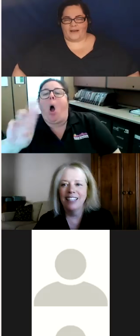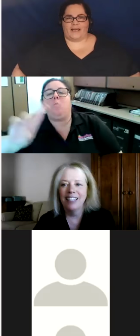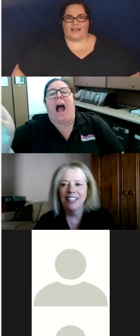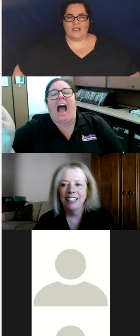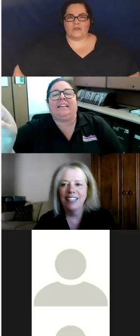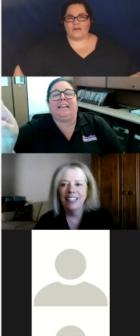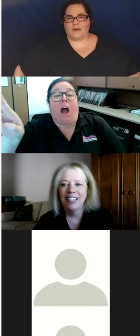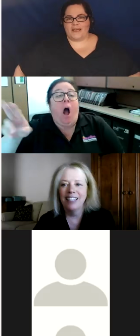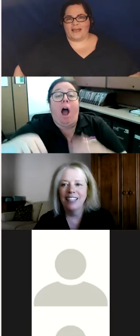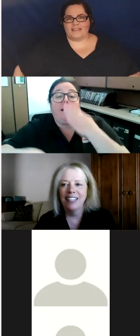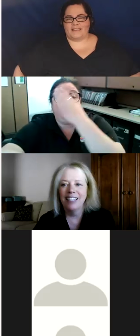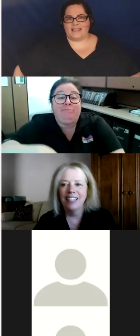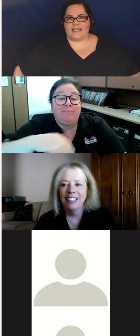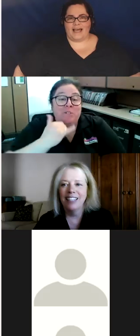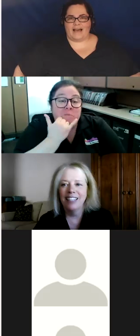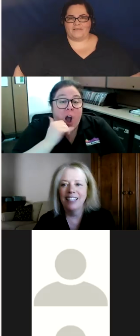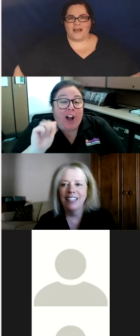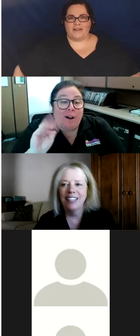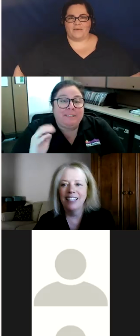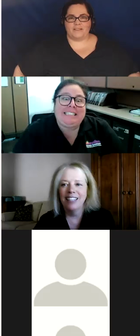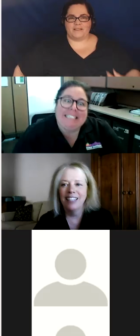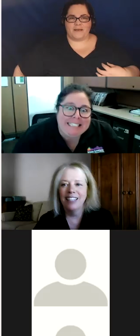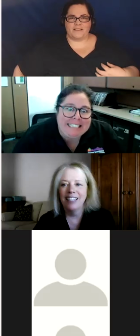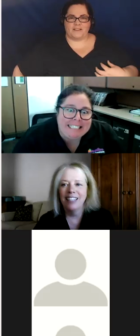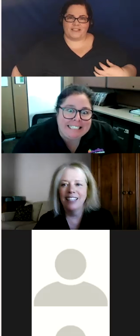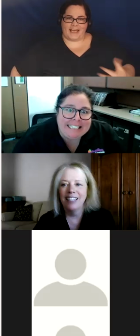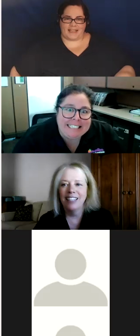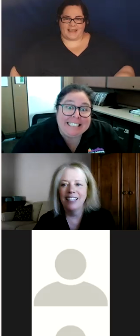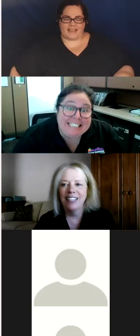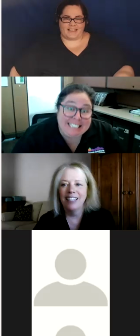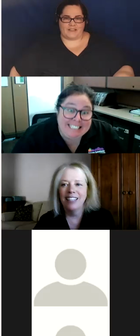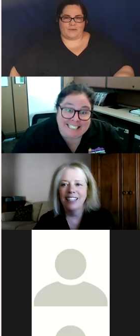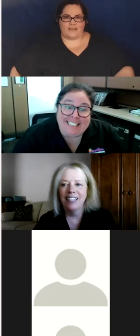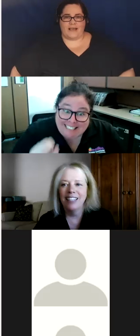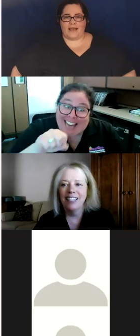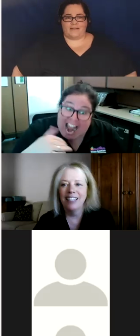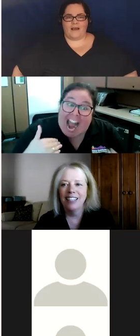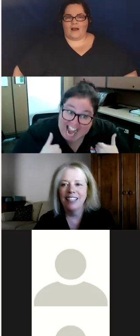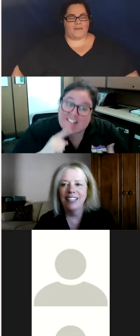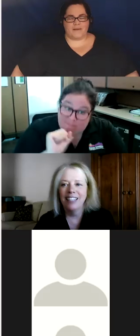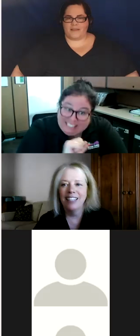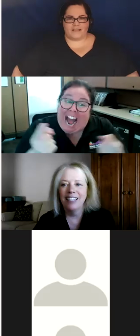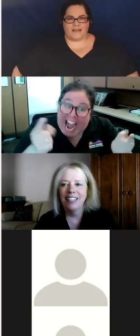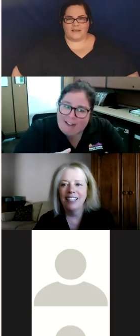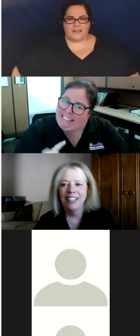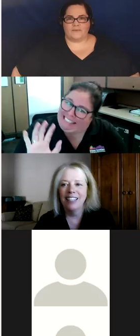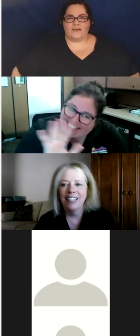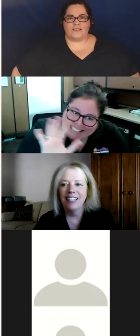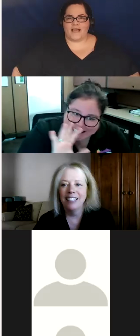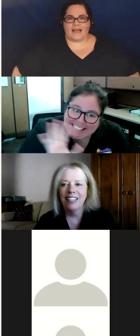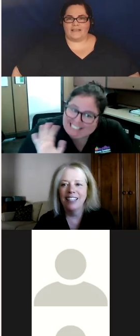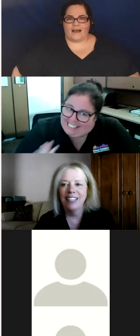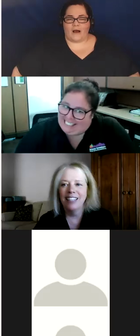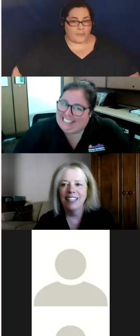on my right hand. So if I'm right-handed and I say left, that person might misunderstand and think that it's the wrong side, and maybe they could end up getting the